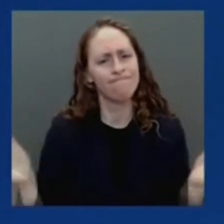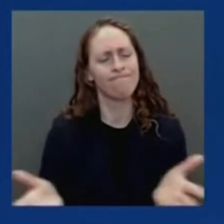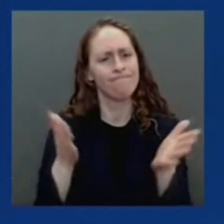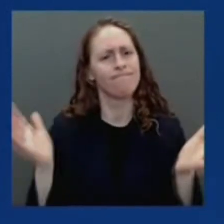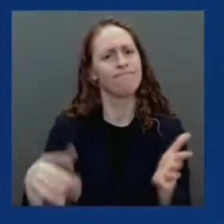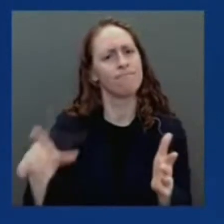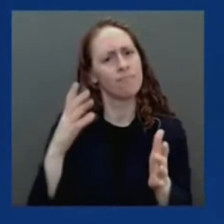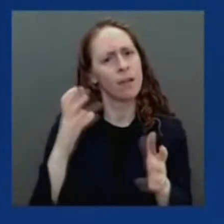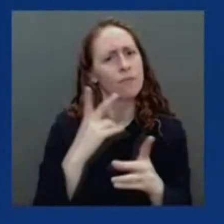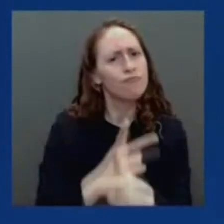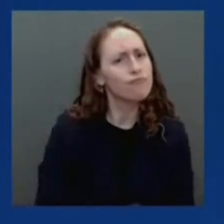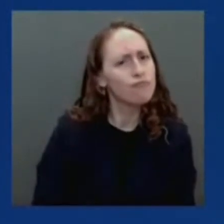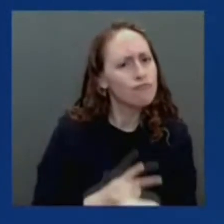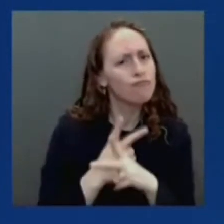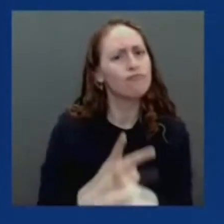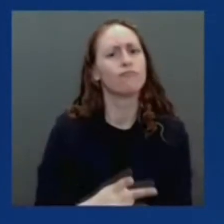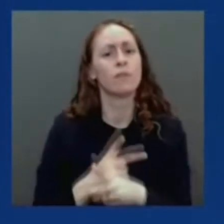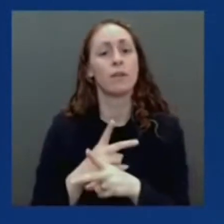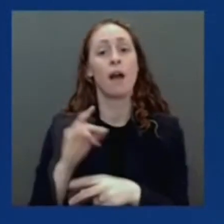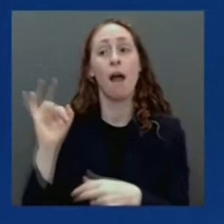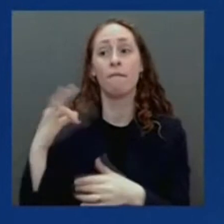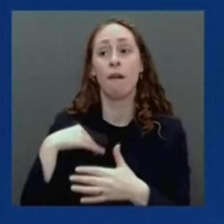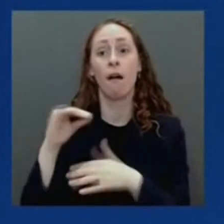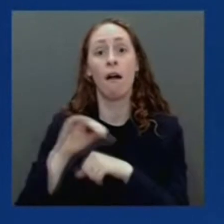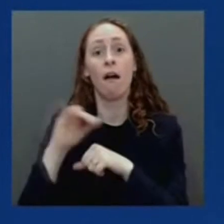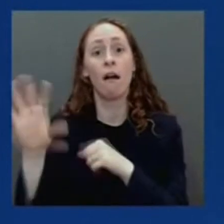go to Jeannie Bauman at Bloomberg.